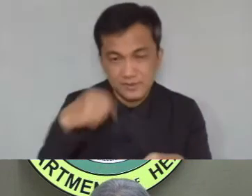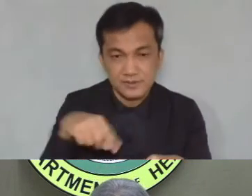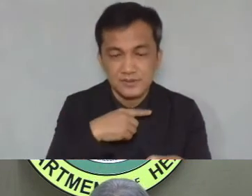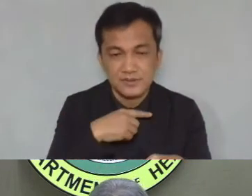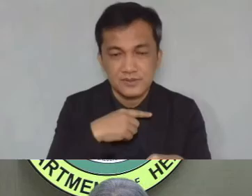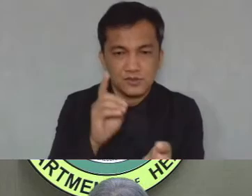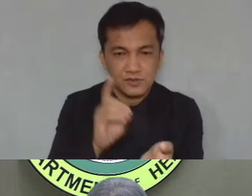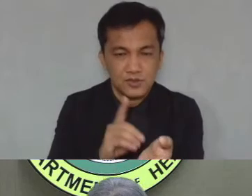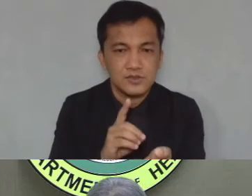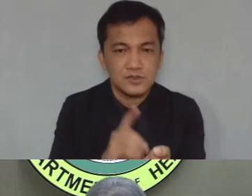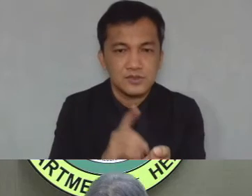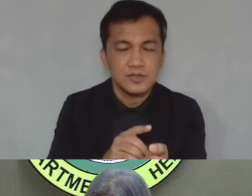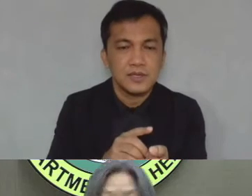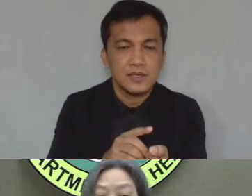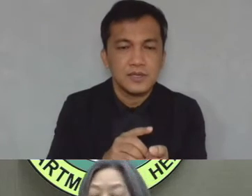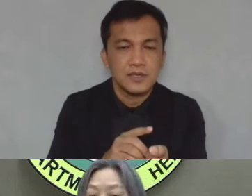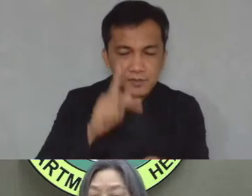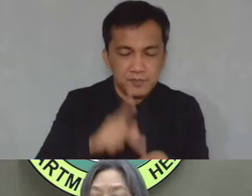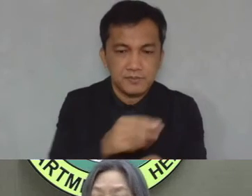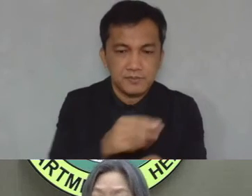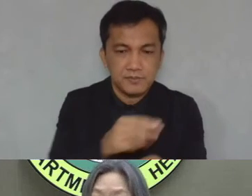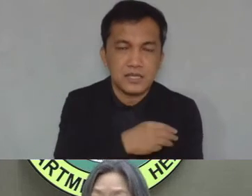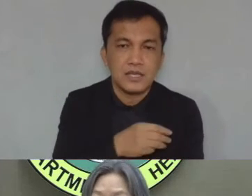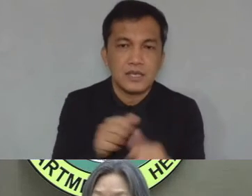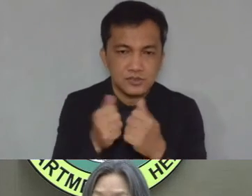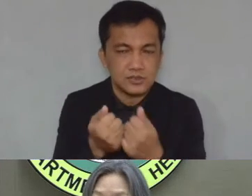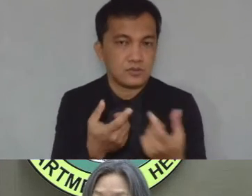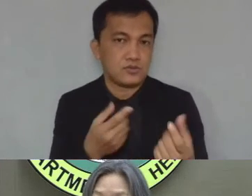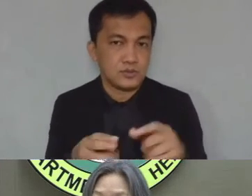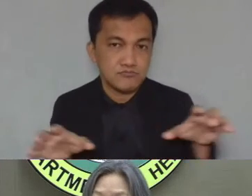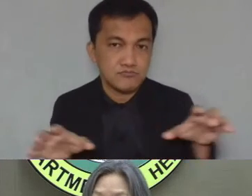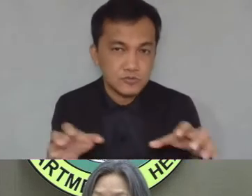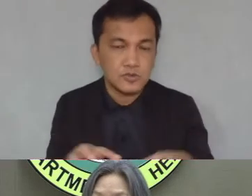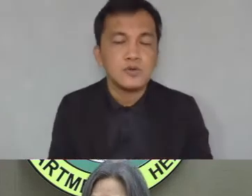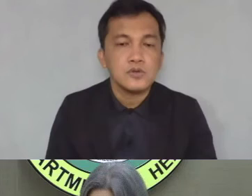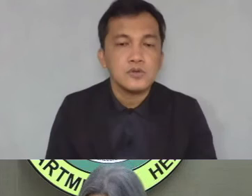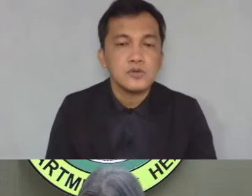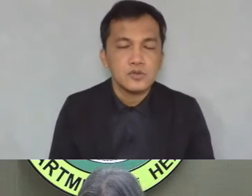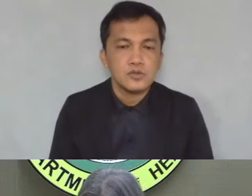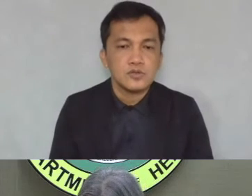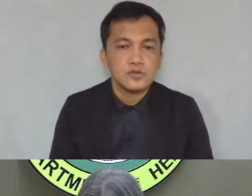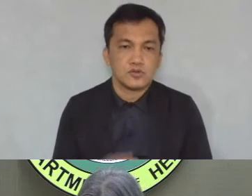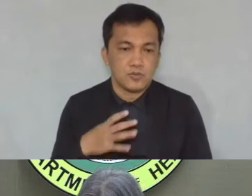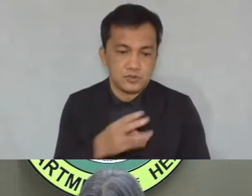We'll remind our doctors that the Philippine Medical Association is doing all its functions,